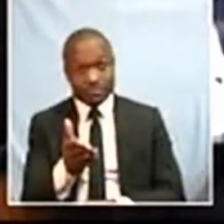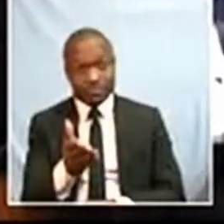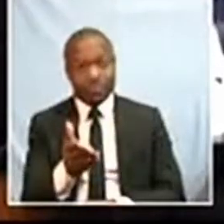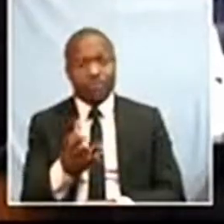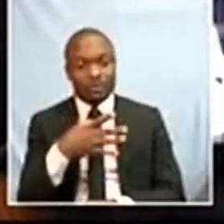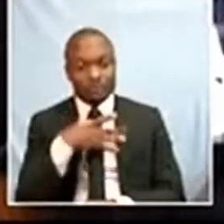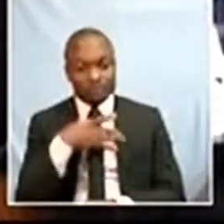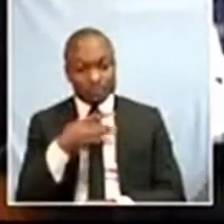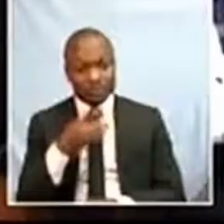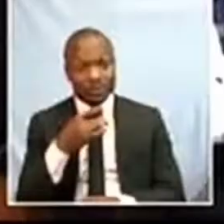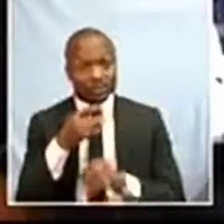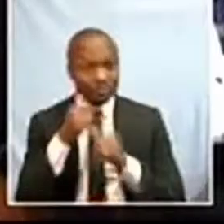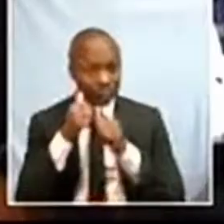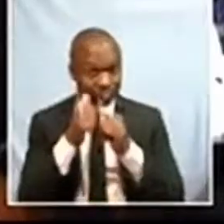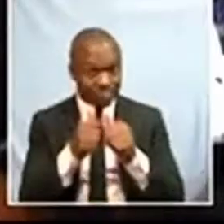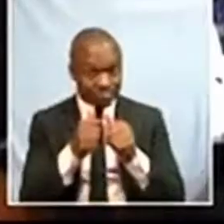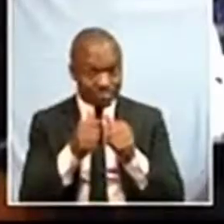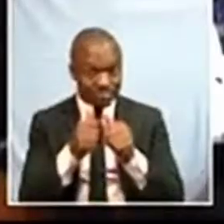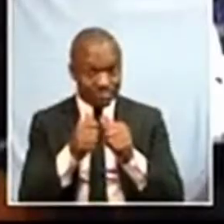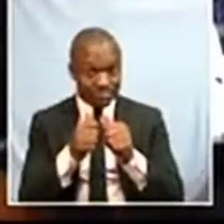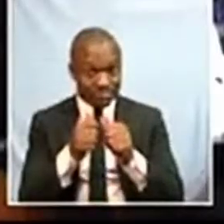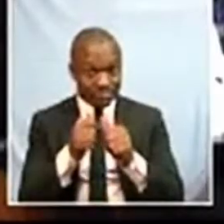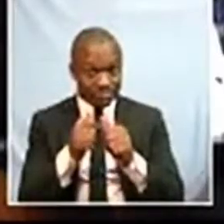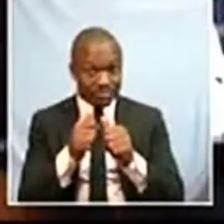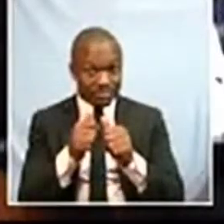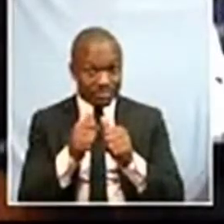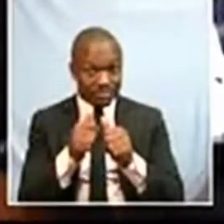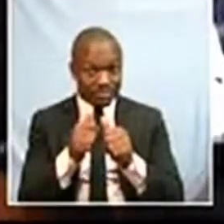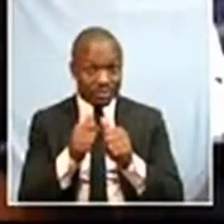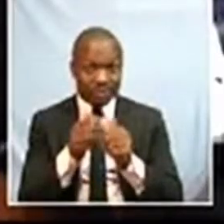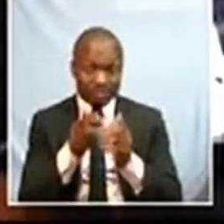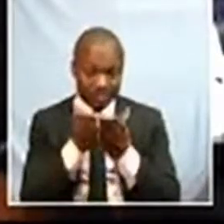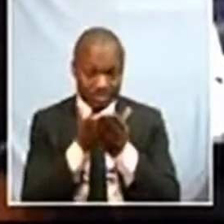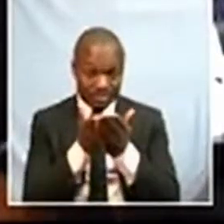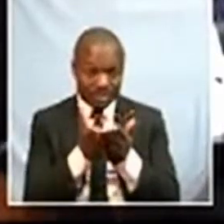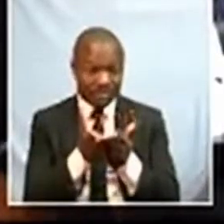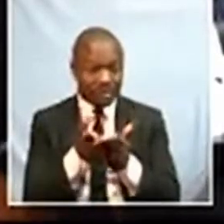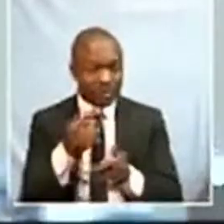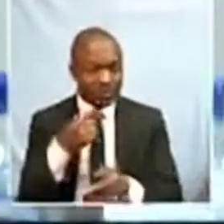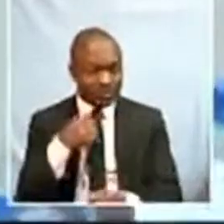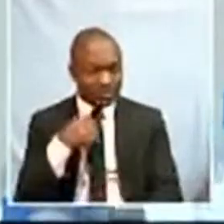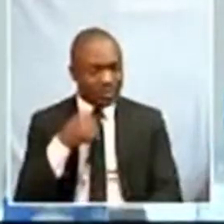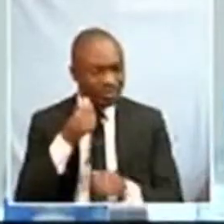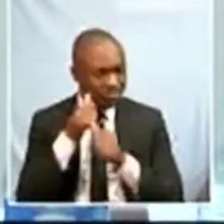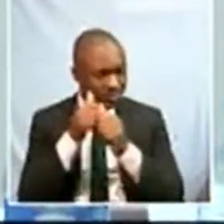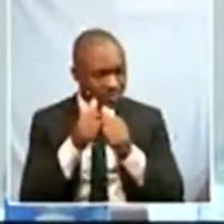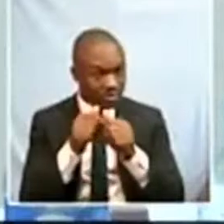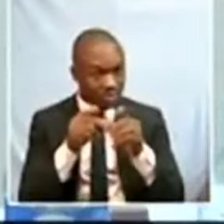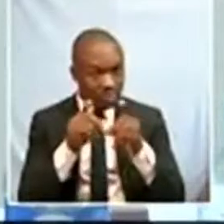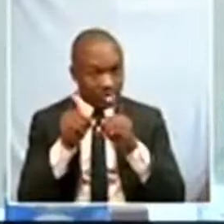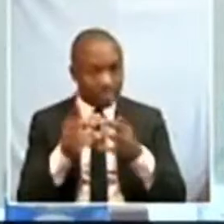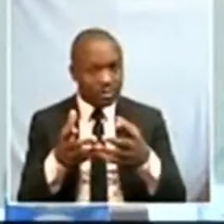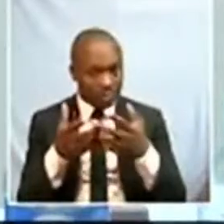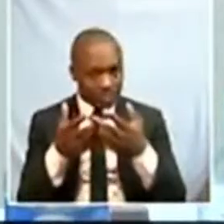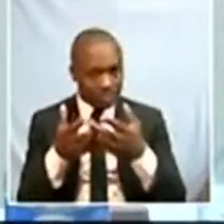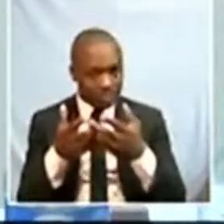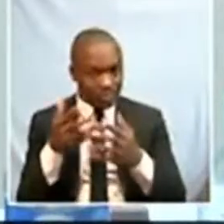I like to follow the submissions. And I was following you, Director Engineering,